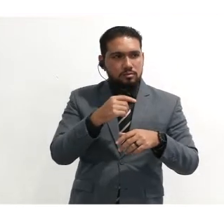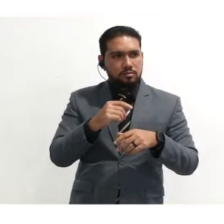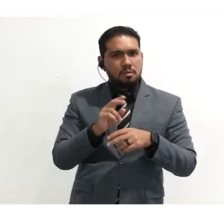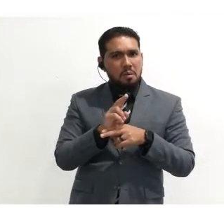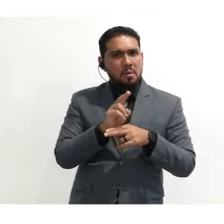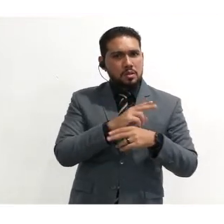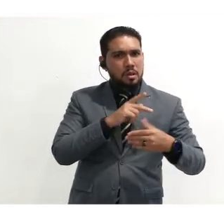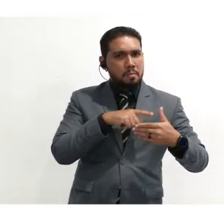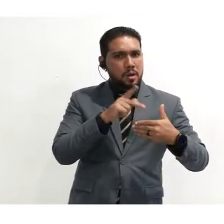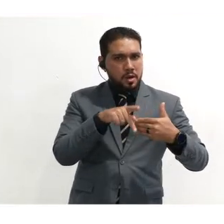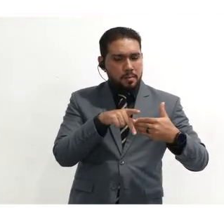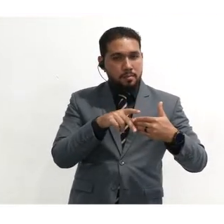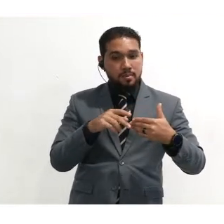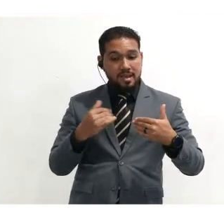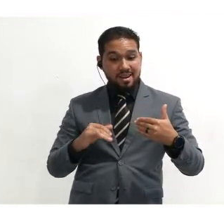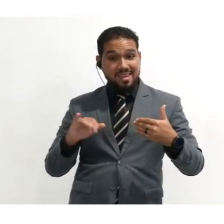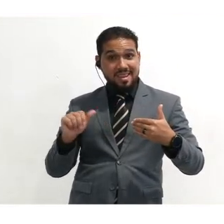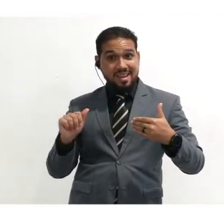time.